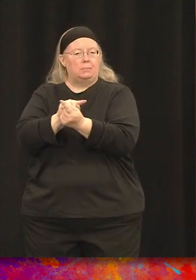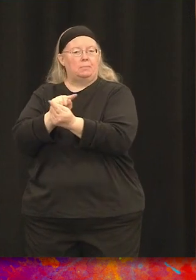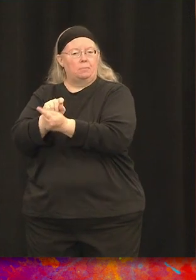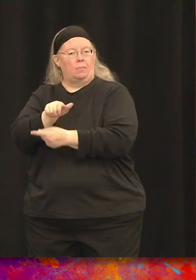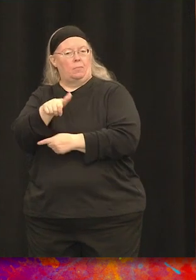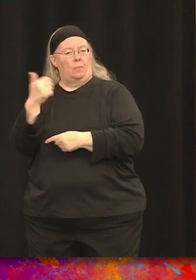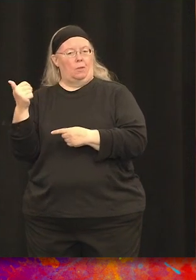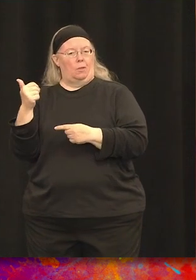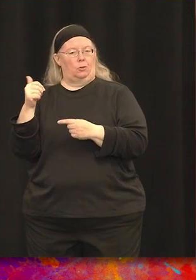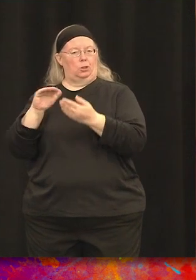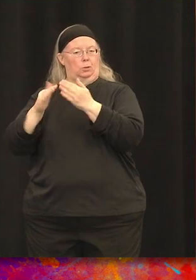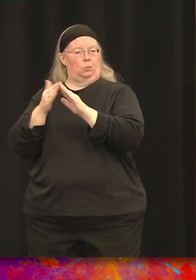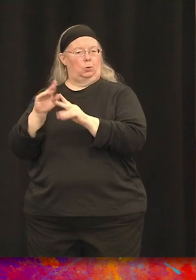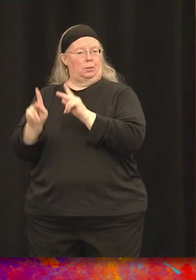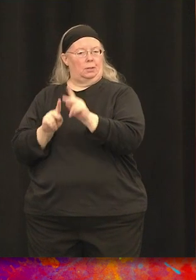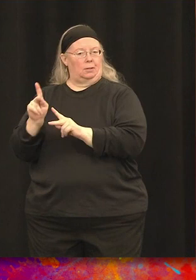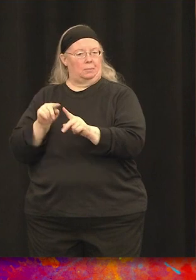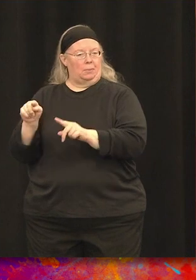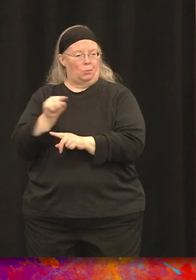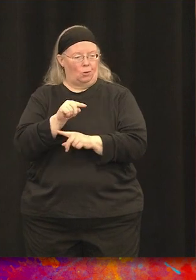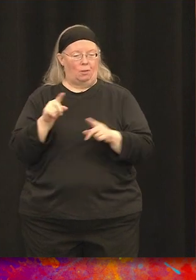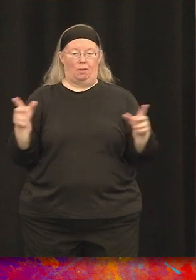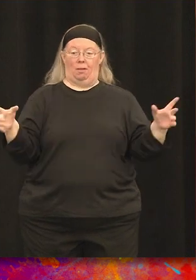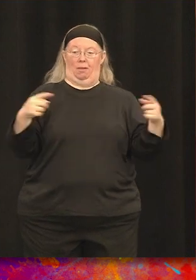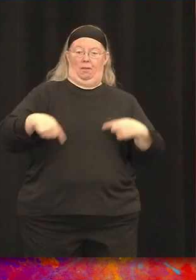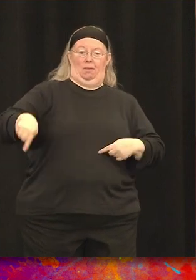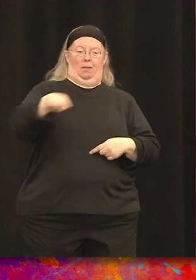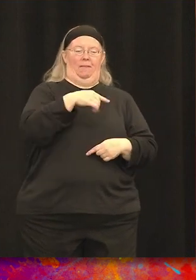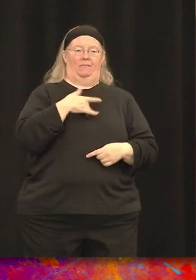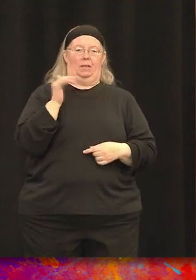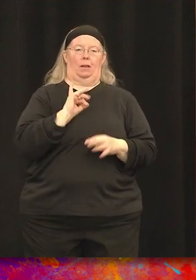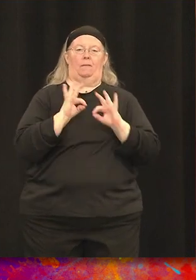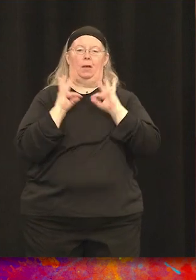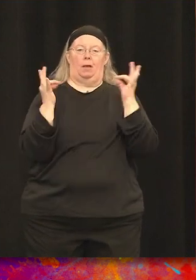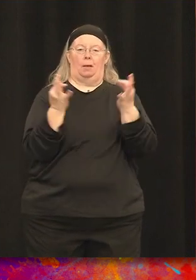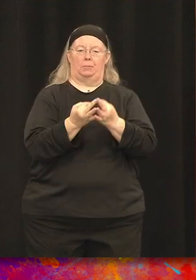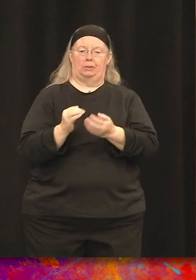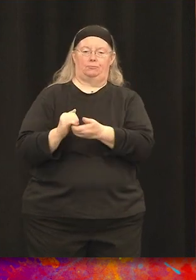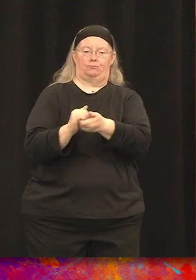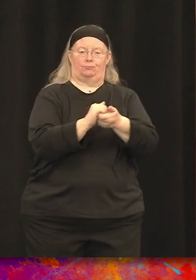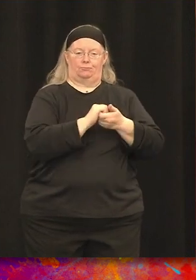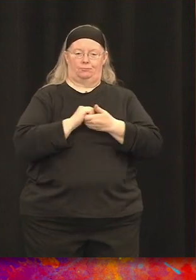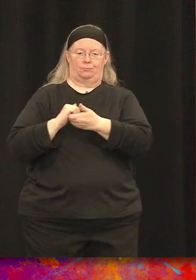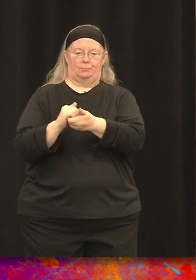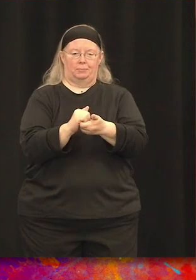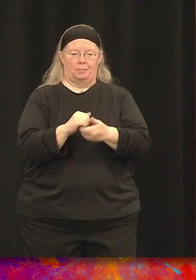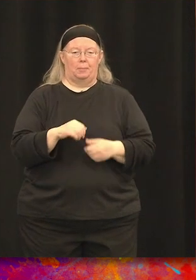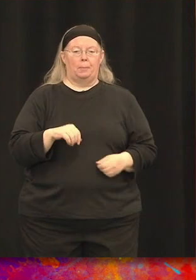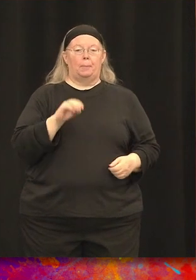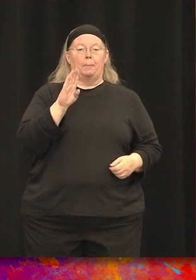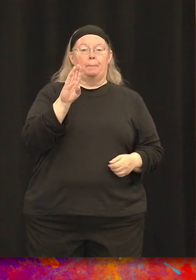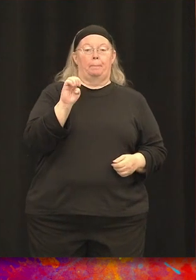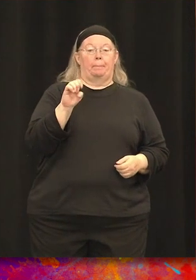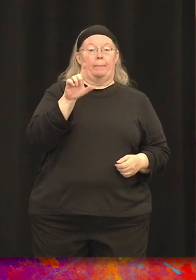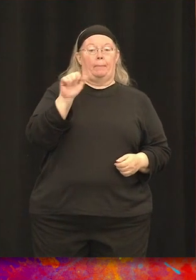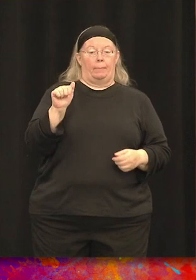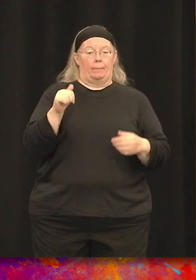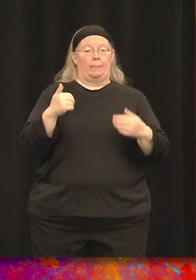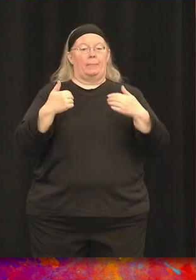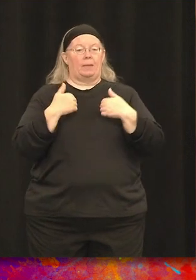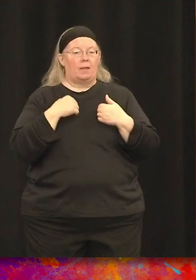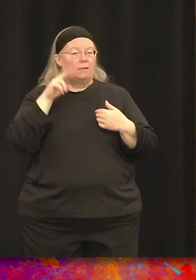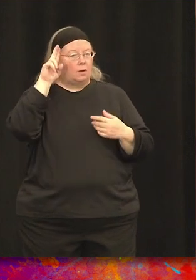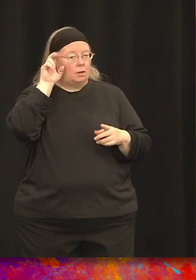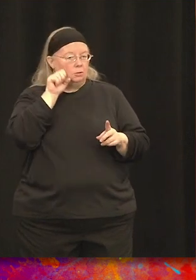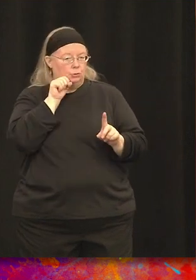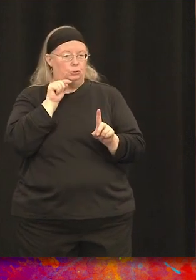me. When Bella was diagnosed with Usher syndrome when she was 8, she inspired a small group of people to envision the coalition